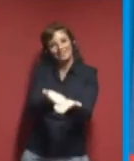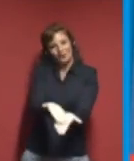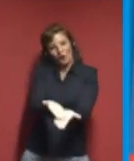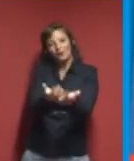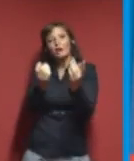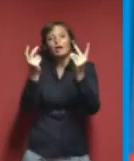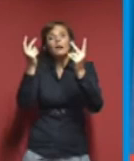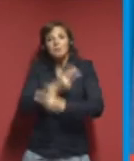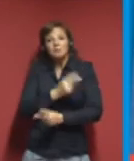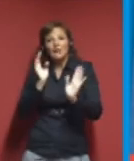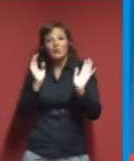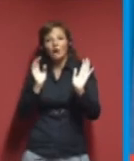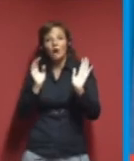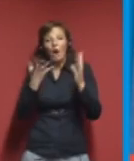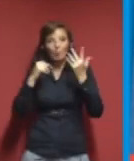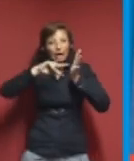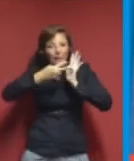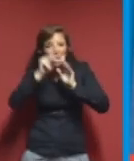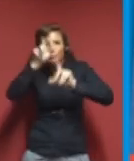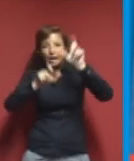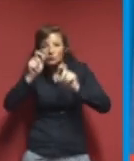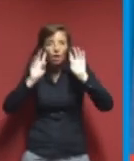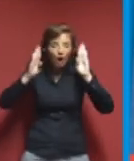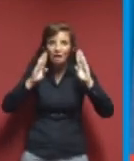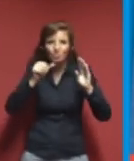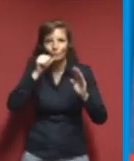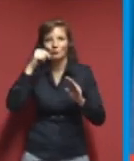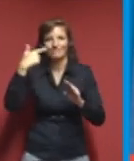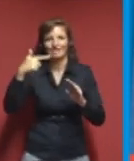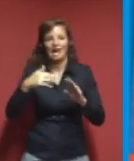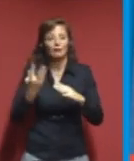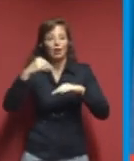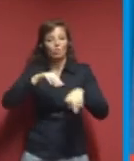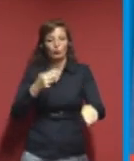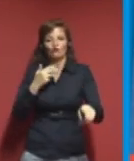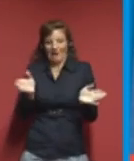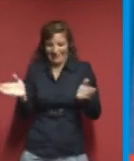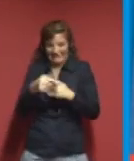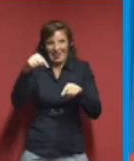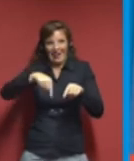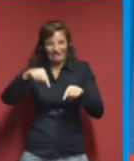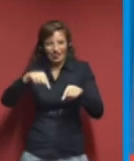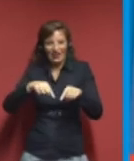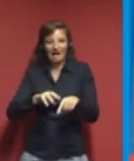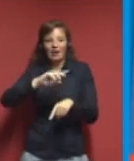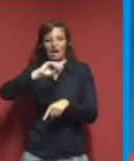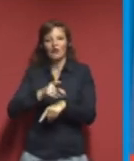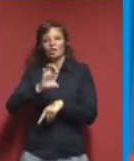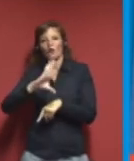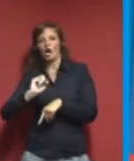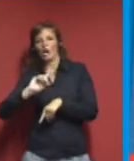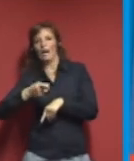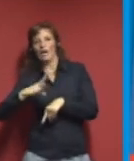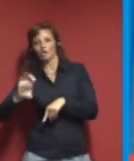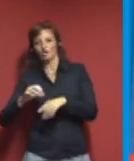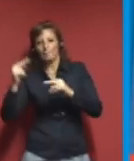things like build this reverse geocache puzzle box. It's a box that opens only in one place on the planet. This guy Michael Hart made